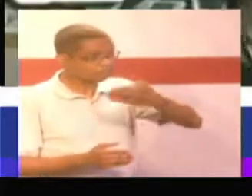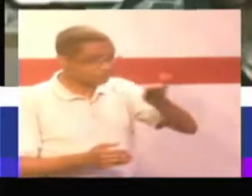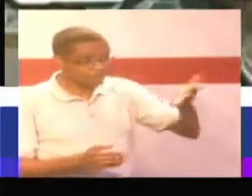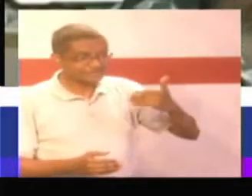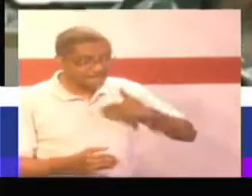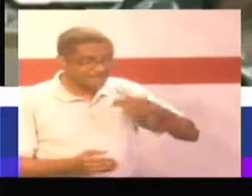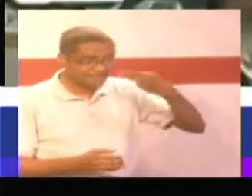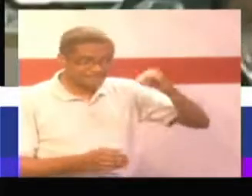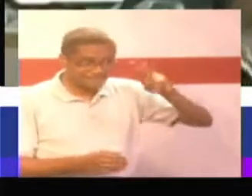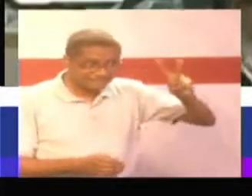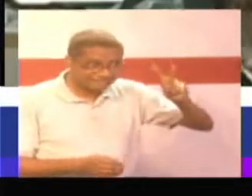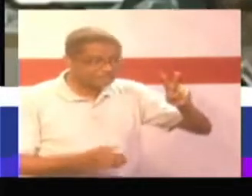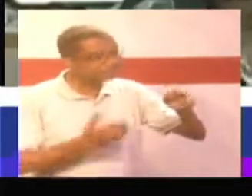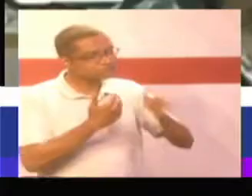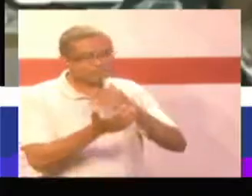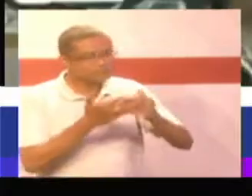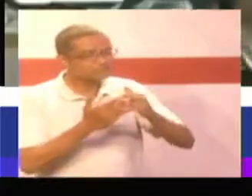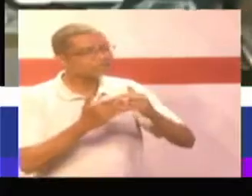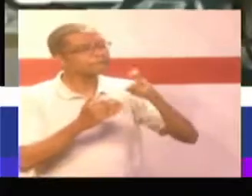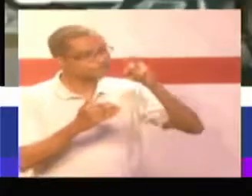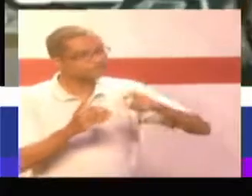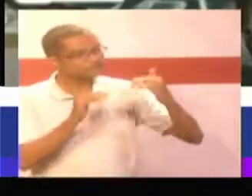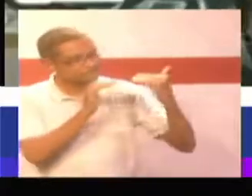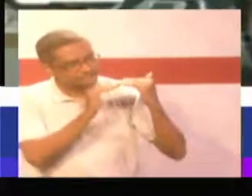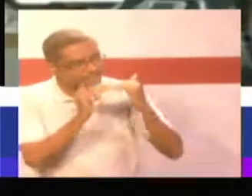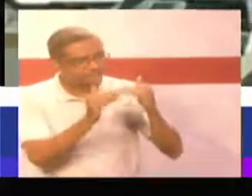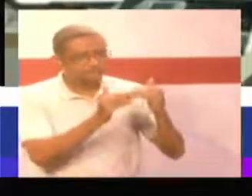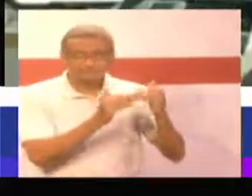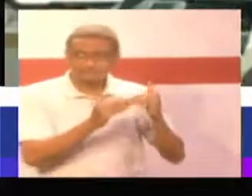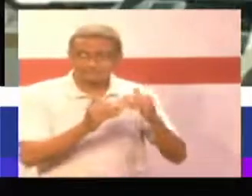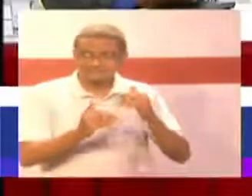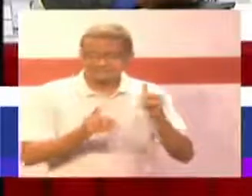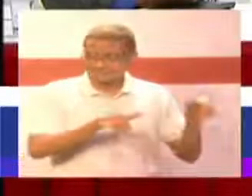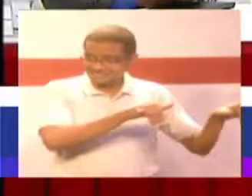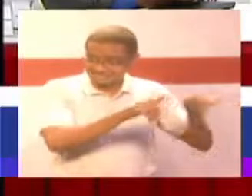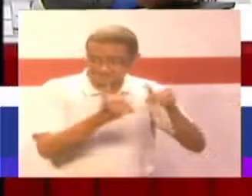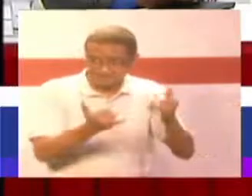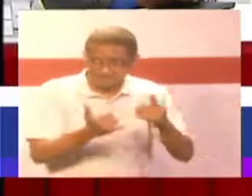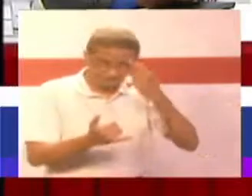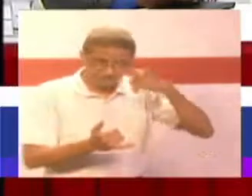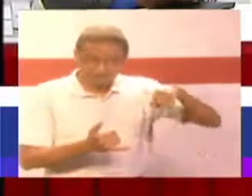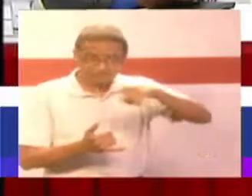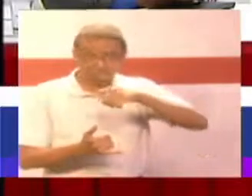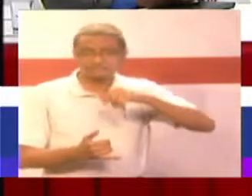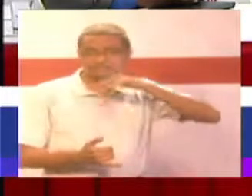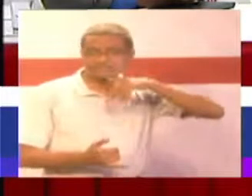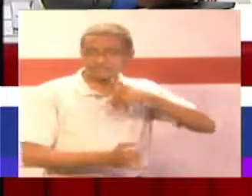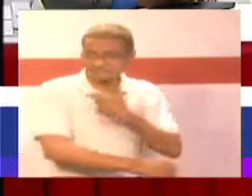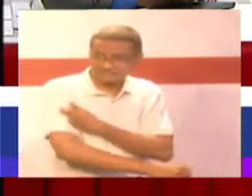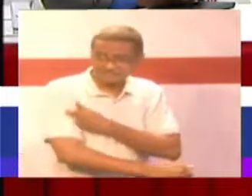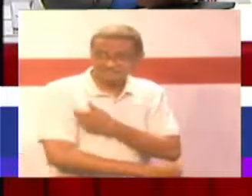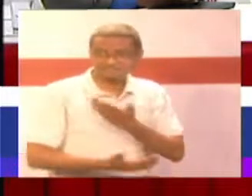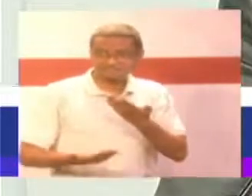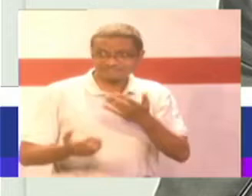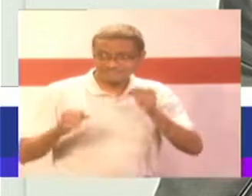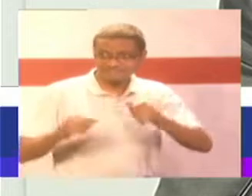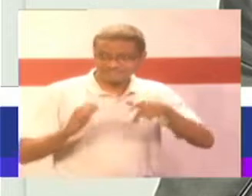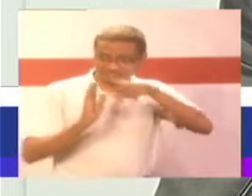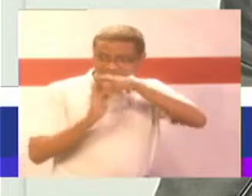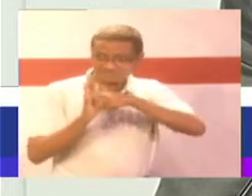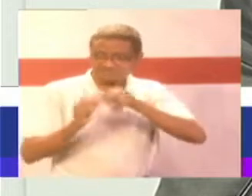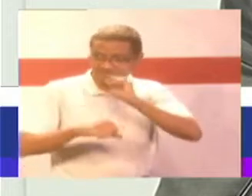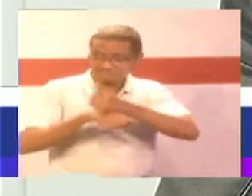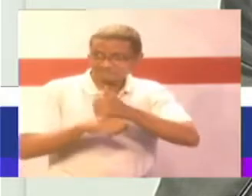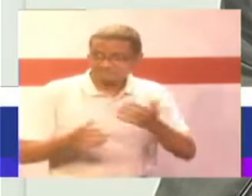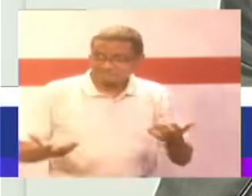the unvaccinated and vaccinated pupils? Thank you. Okay, so again, just reiterating that